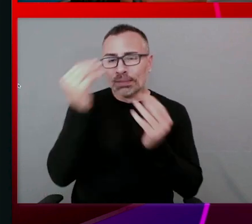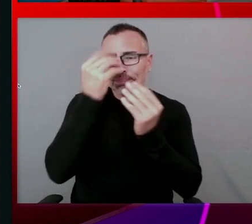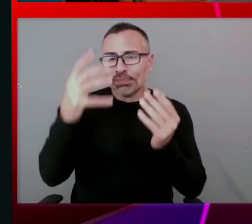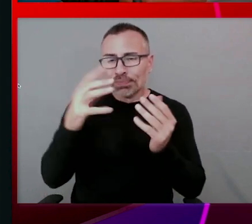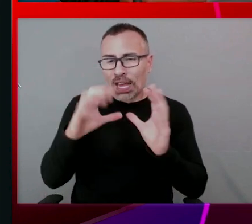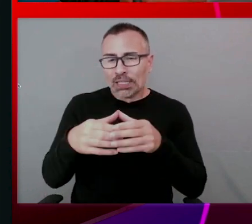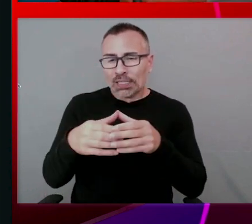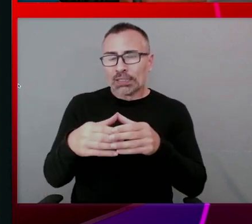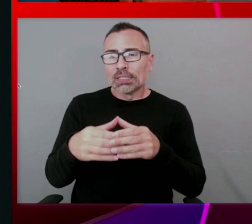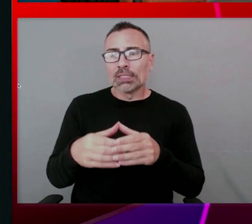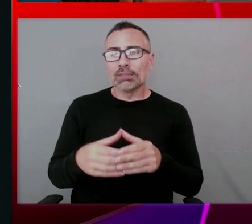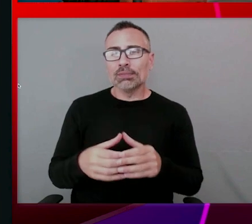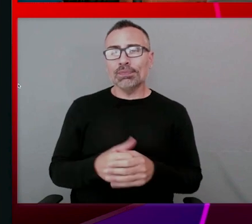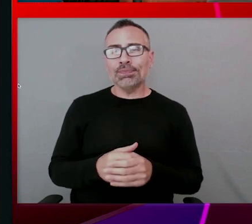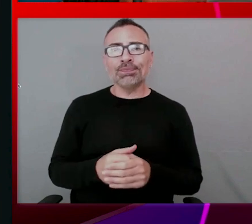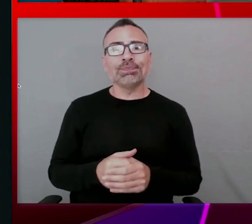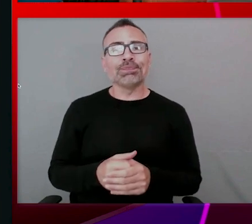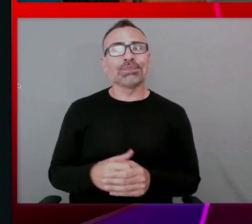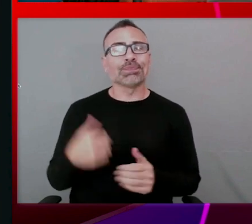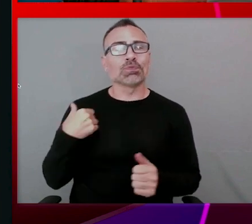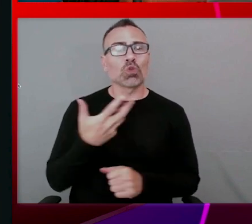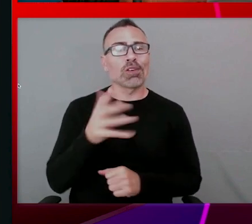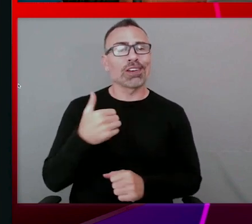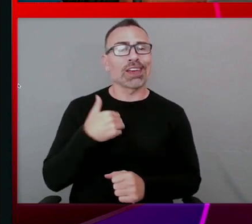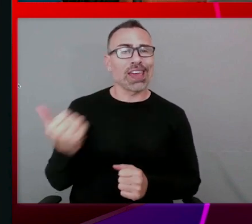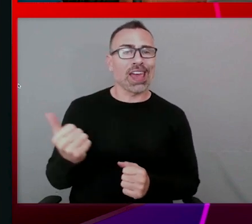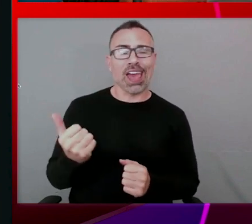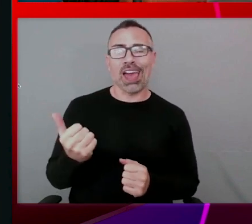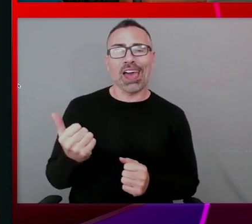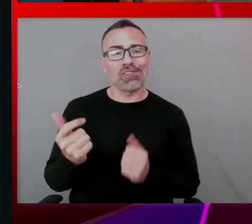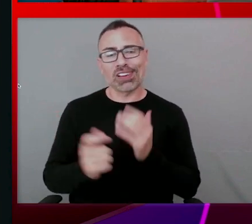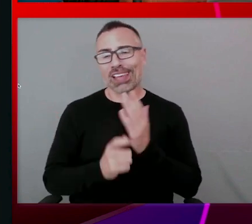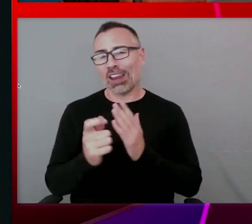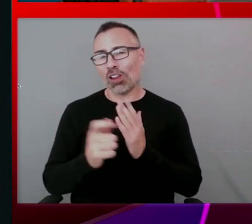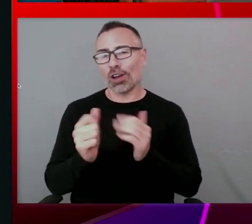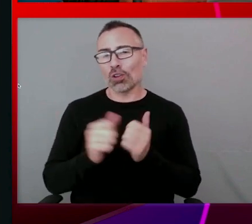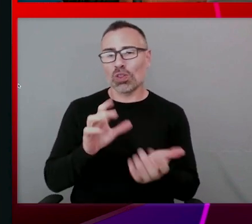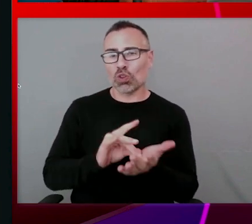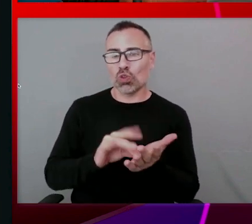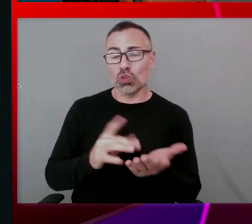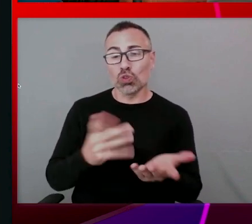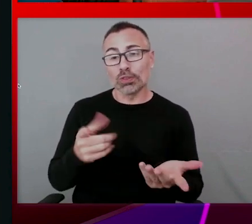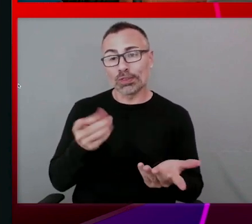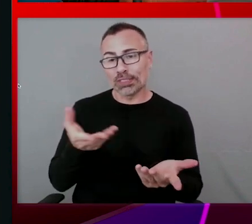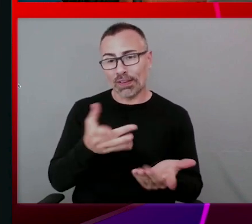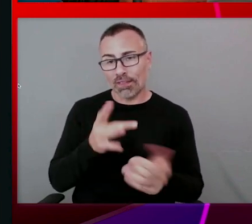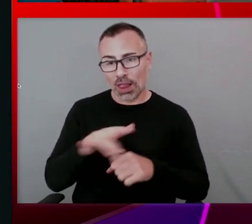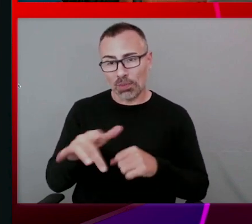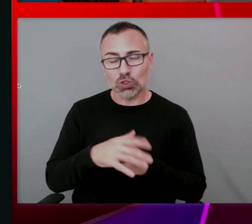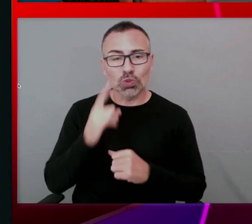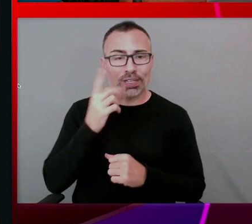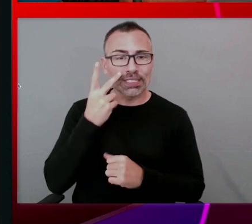that we already have it cataloged by Glue, and it's available. So let's go and see how to connect to it.